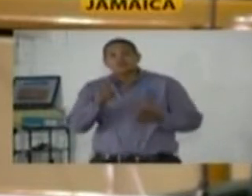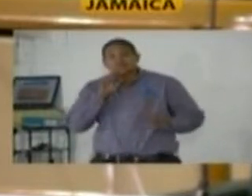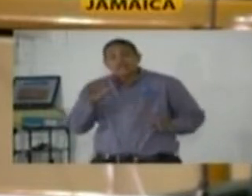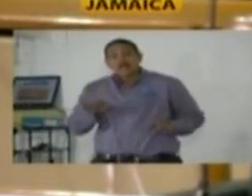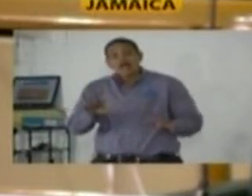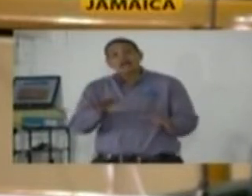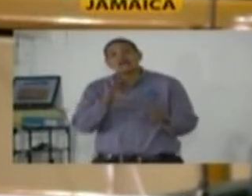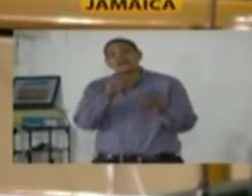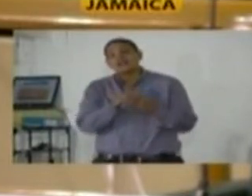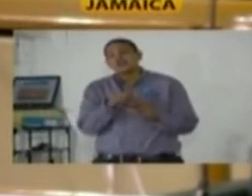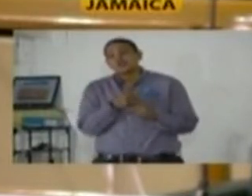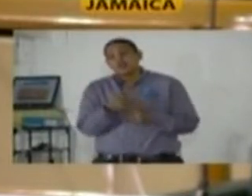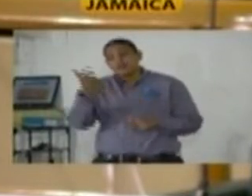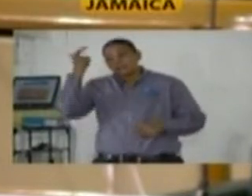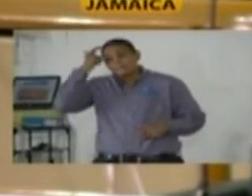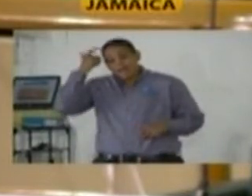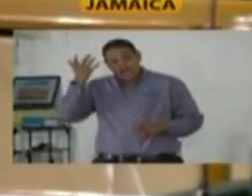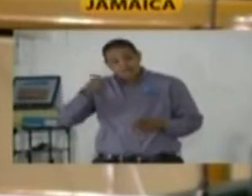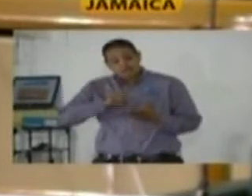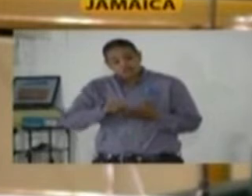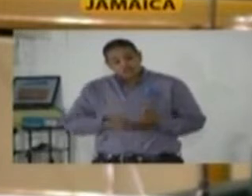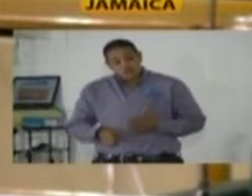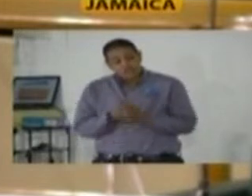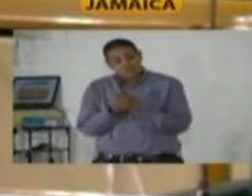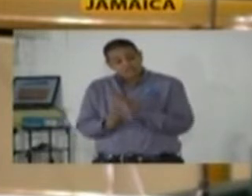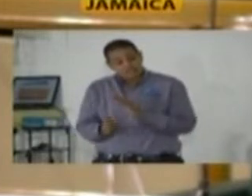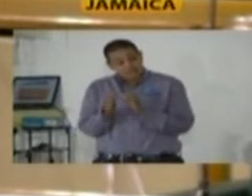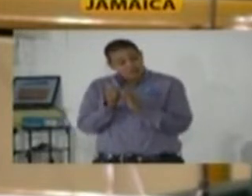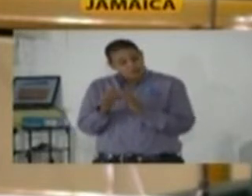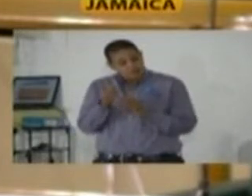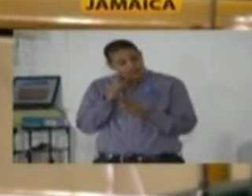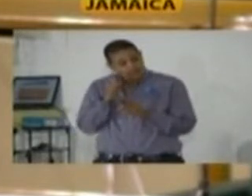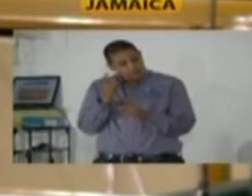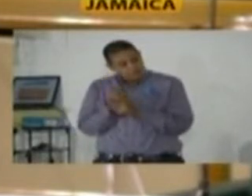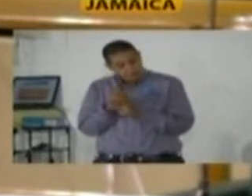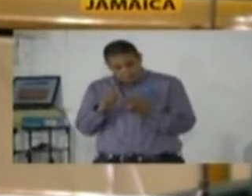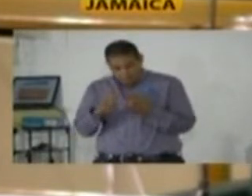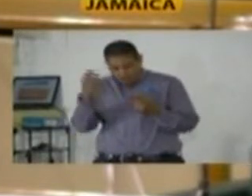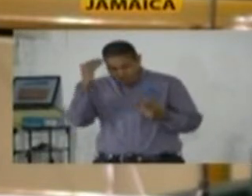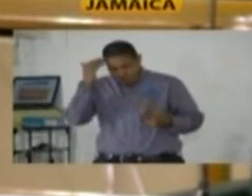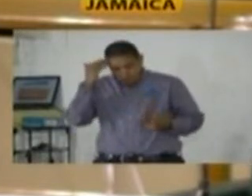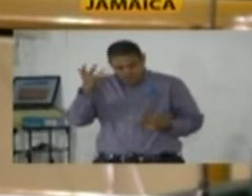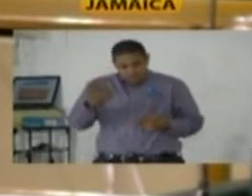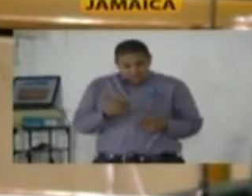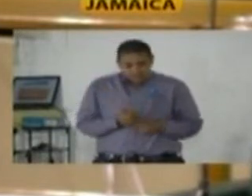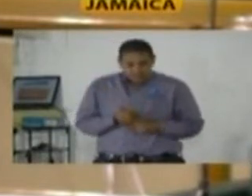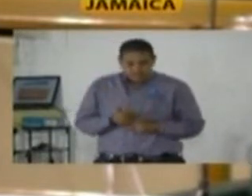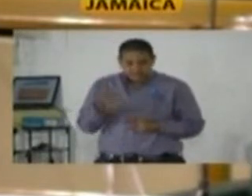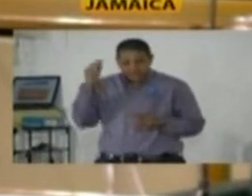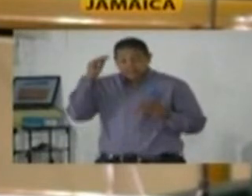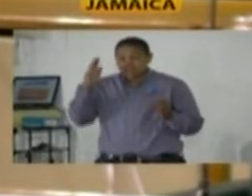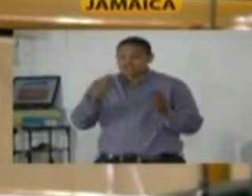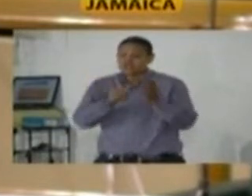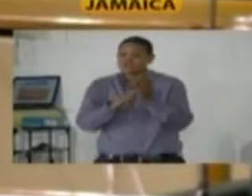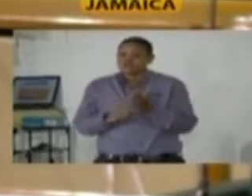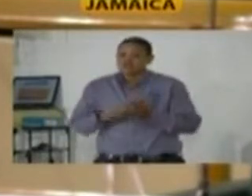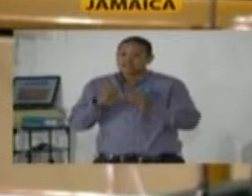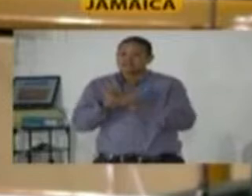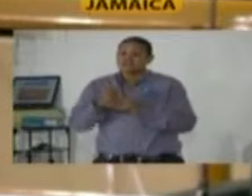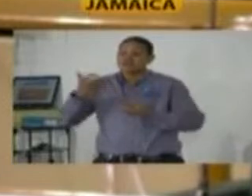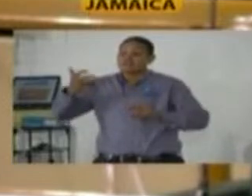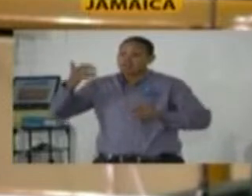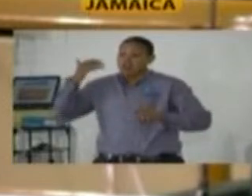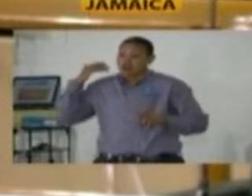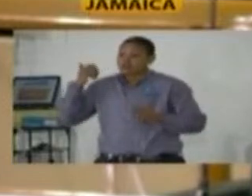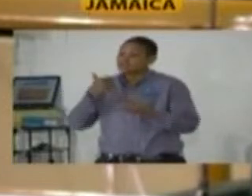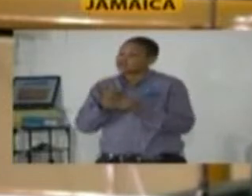including mindfulness, journaling, skill development in coping and emotional awareness. Teachers registered voluntarily to join a